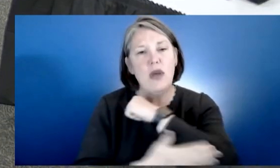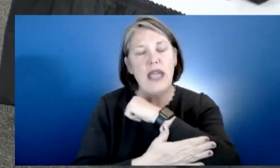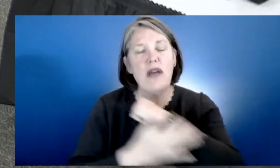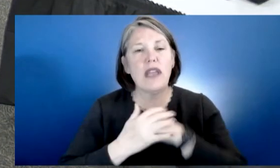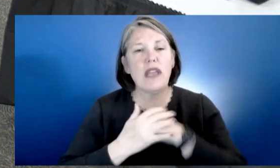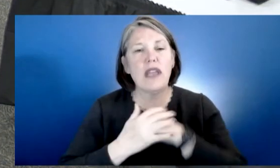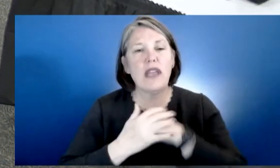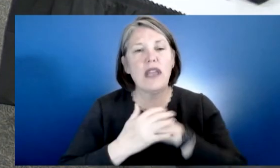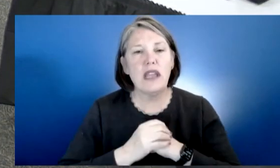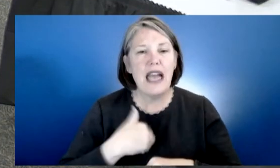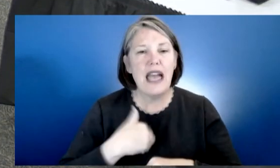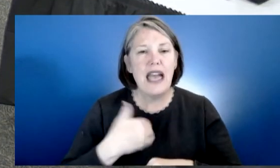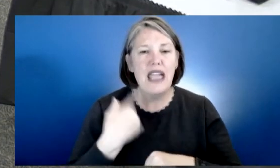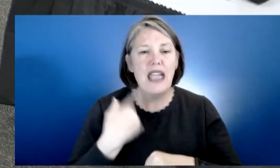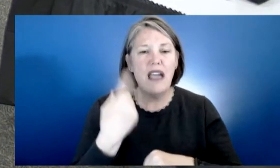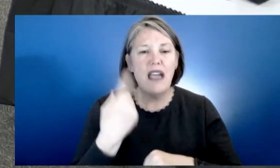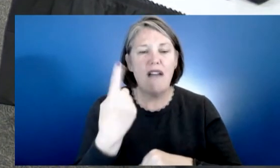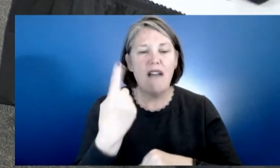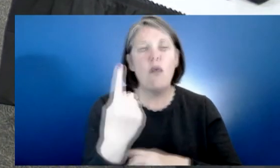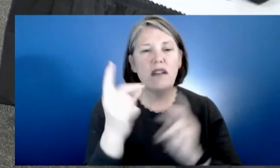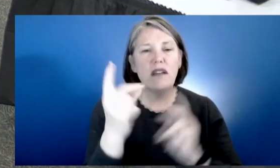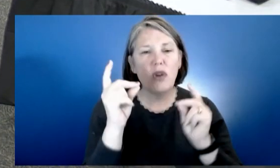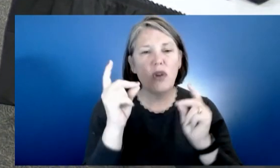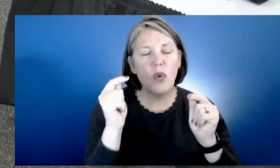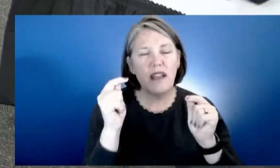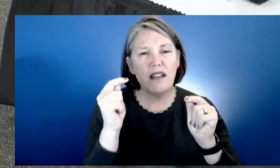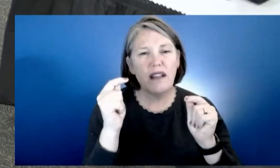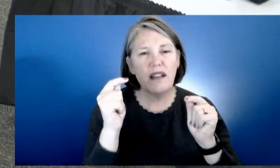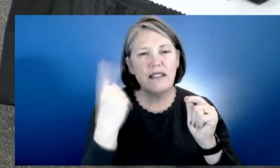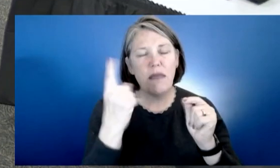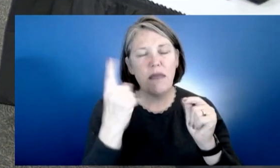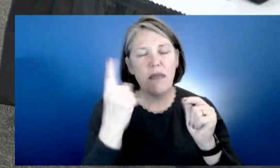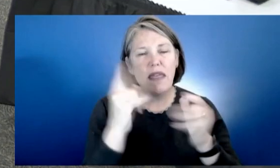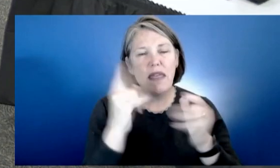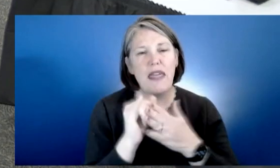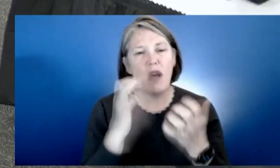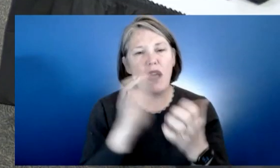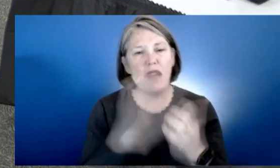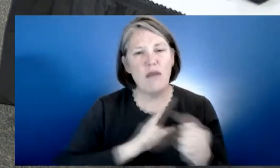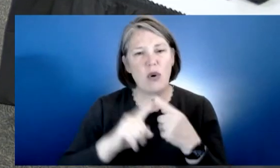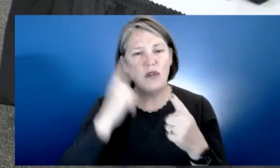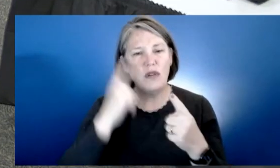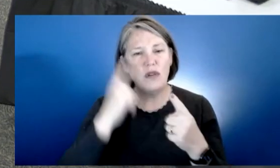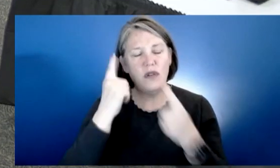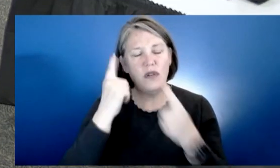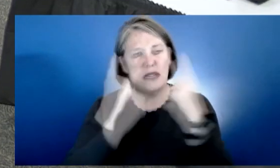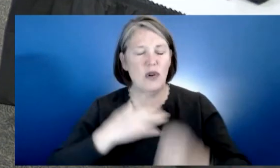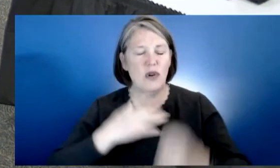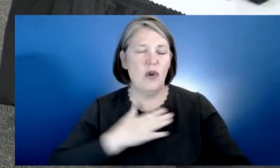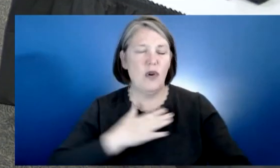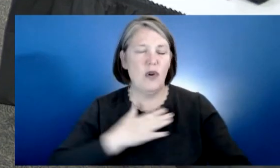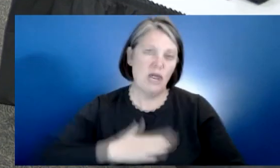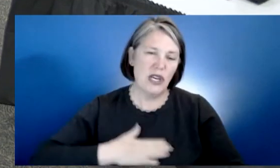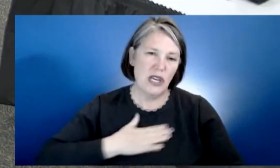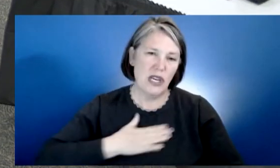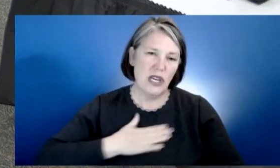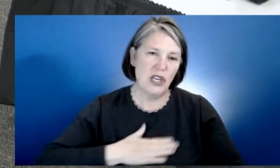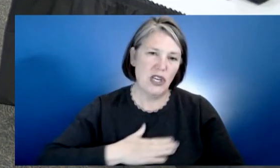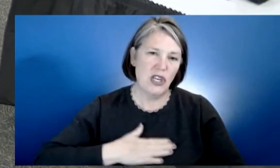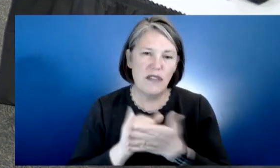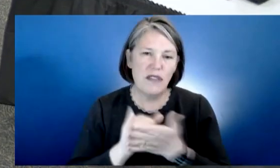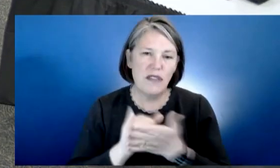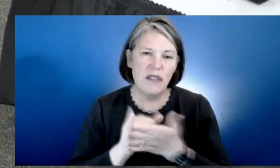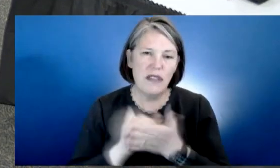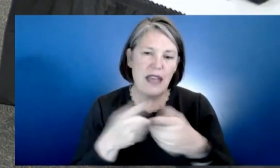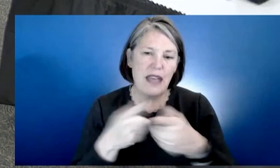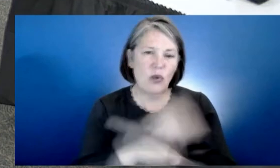quick thing that I'd like the board to consider. I appreciate all that was done today. It was a very good meeting.